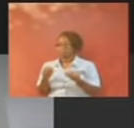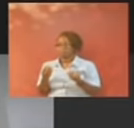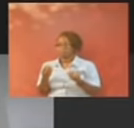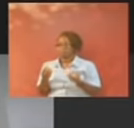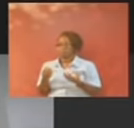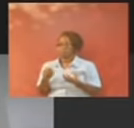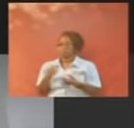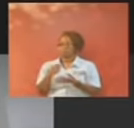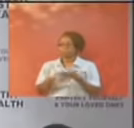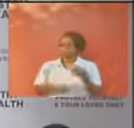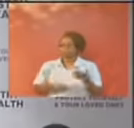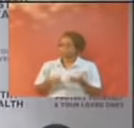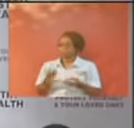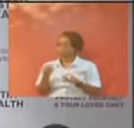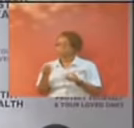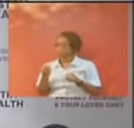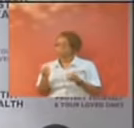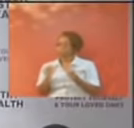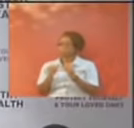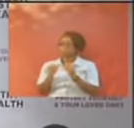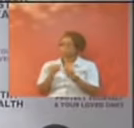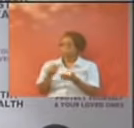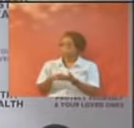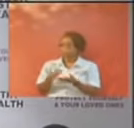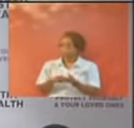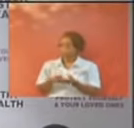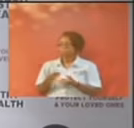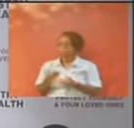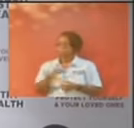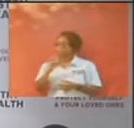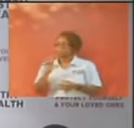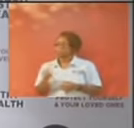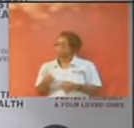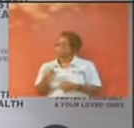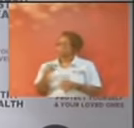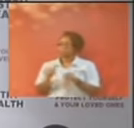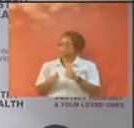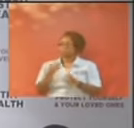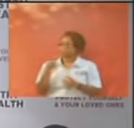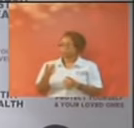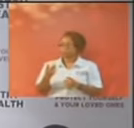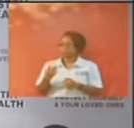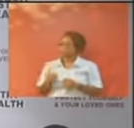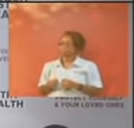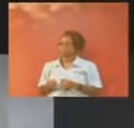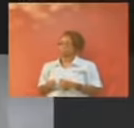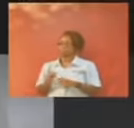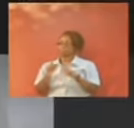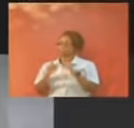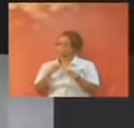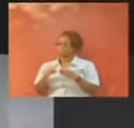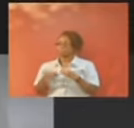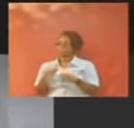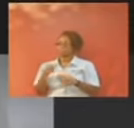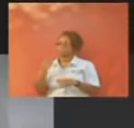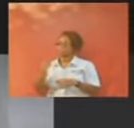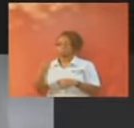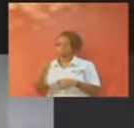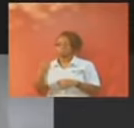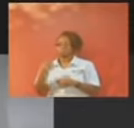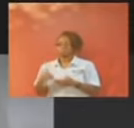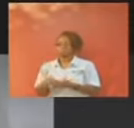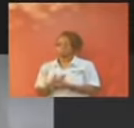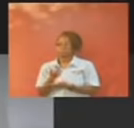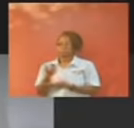taxpayers? Which two facilities are you referring to, Rashad? The two new ones that are going to come on board